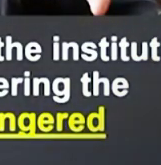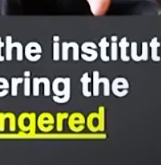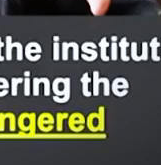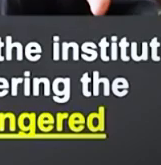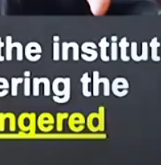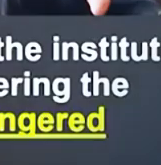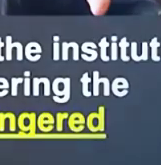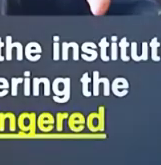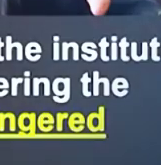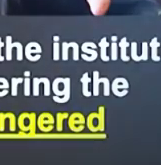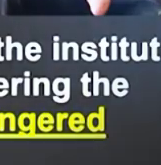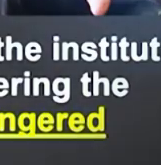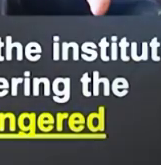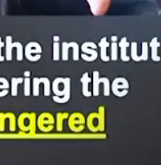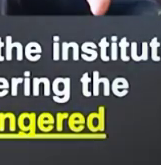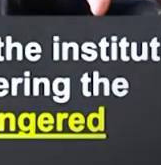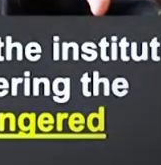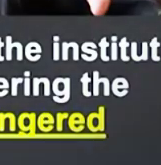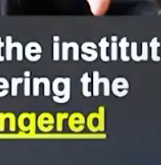You see,